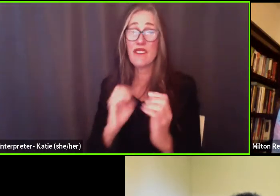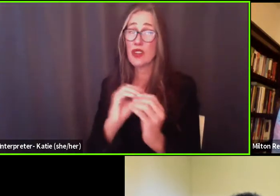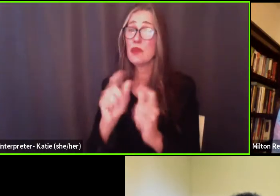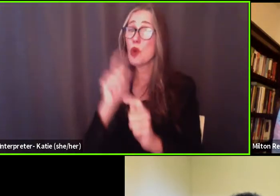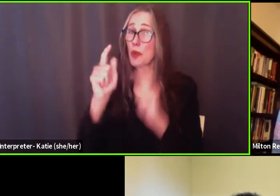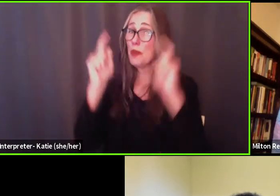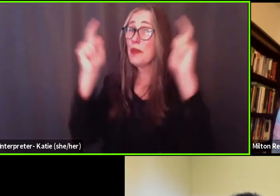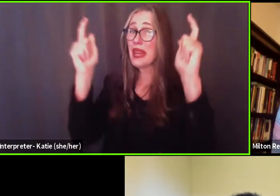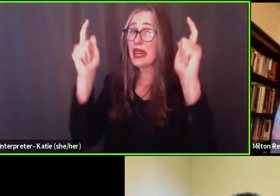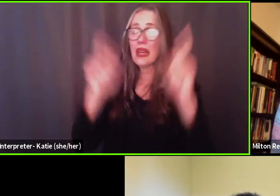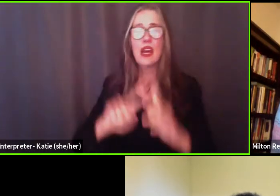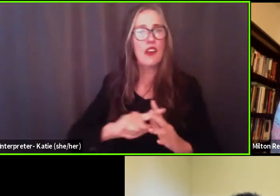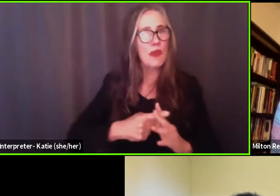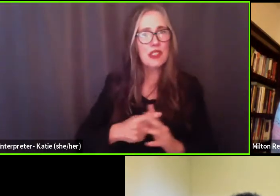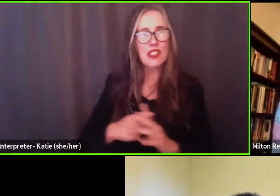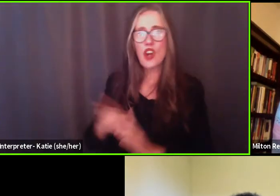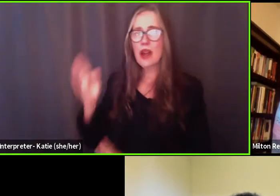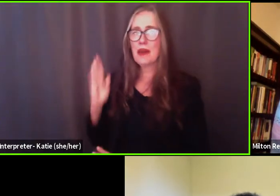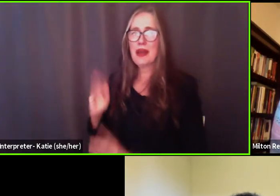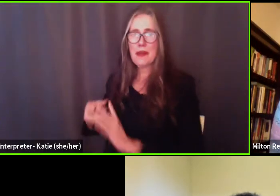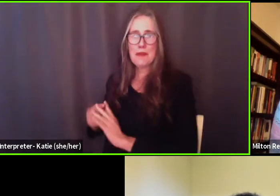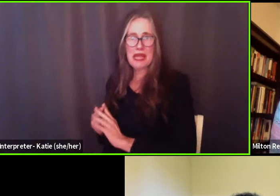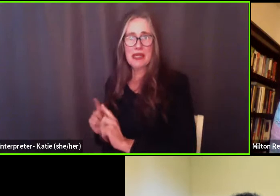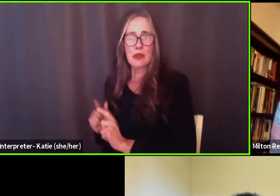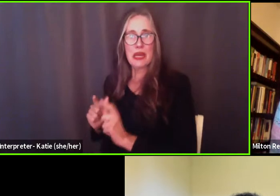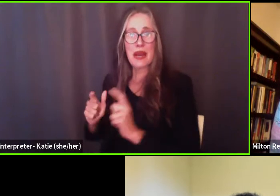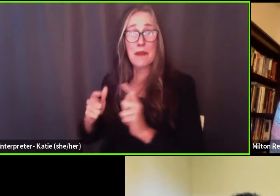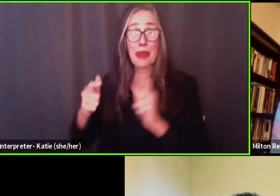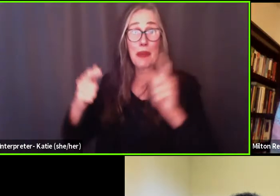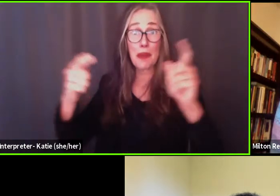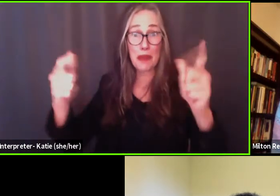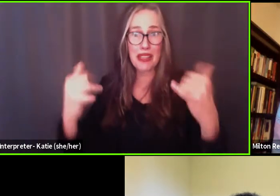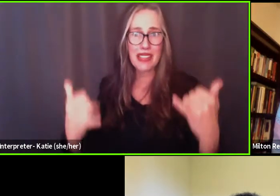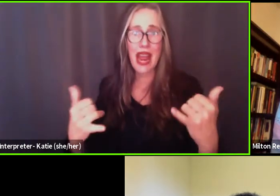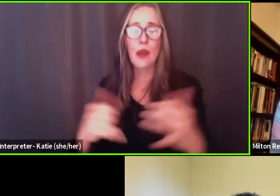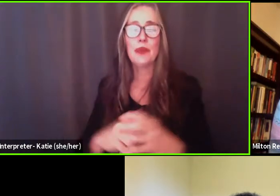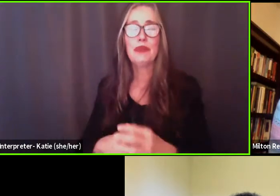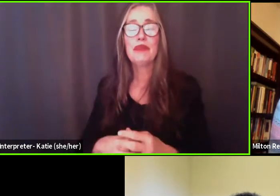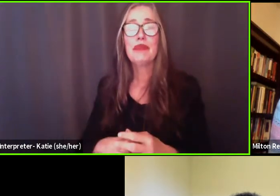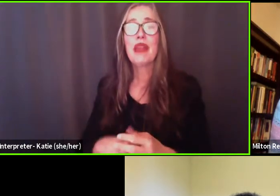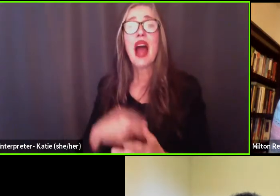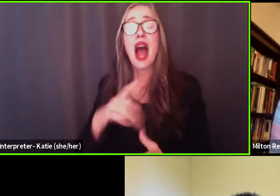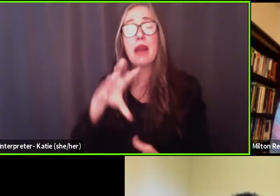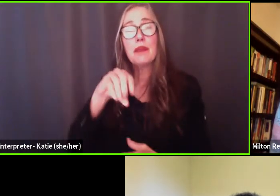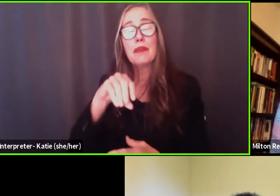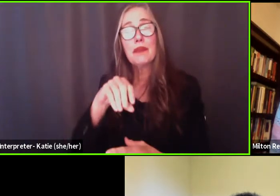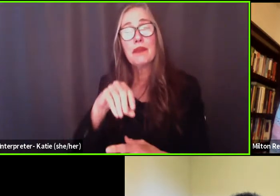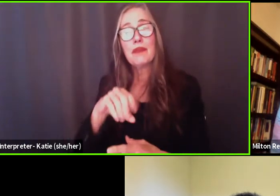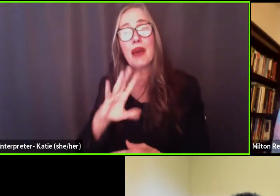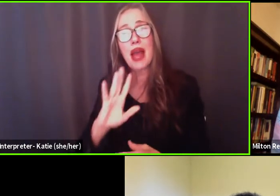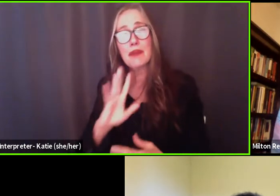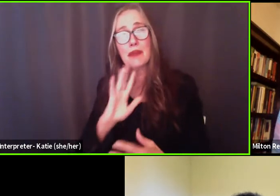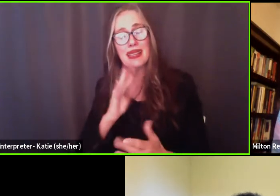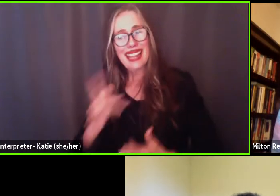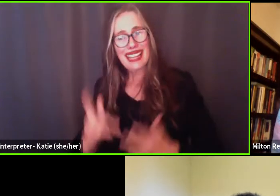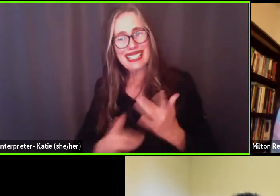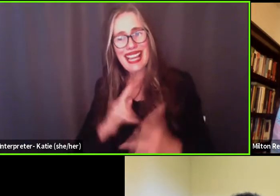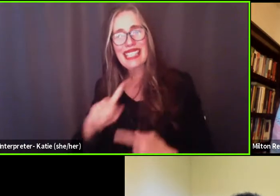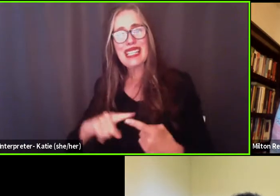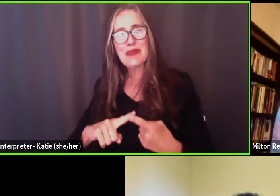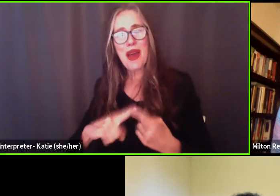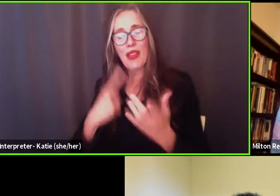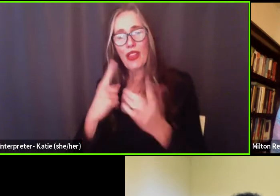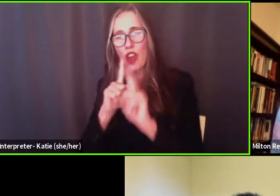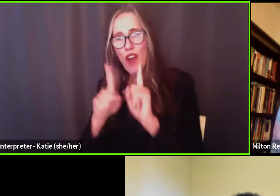from small beginnings i'm really excited about the conversation that i'm going to be in shortly with my colleague osagi obasaki so i'll allow